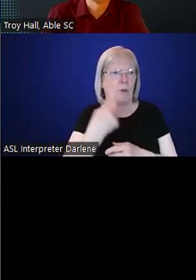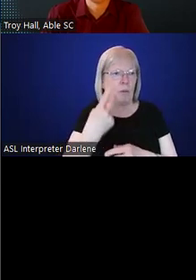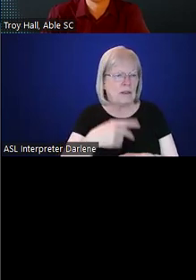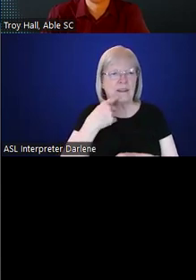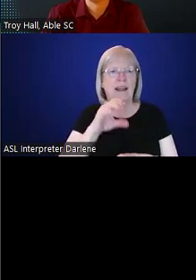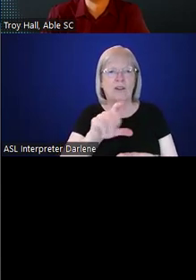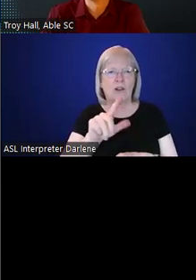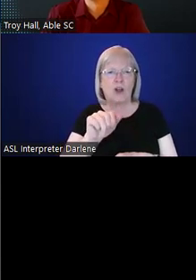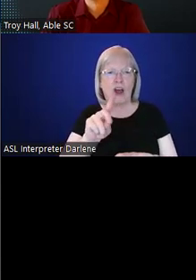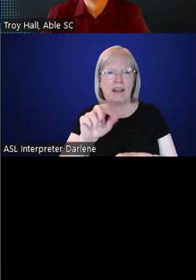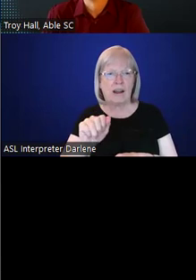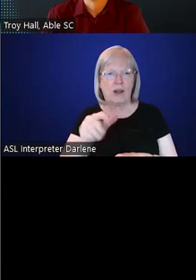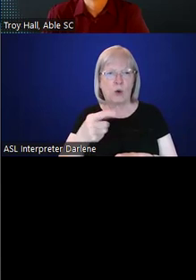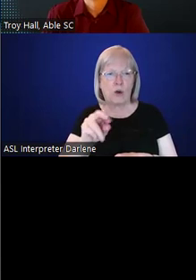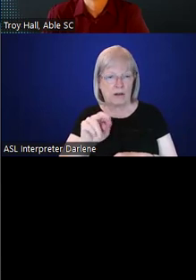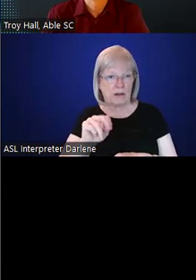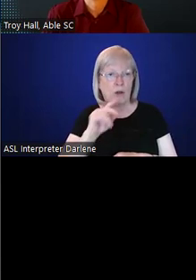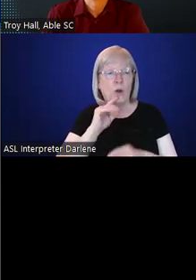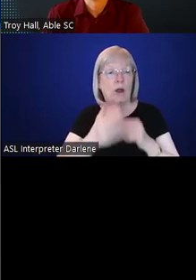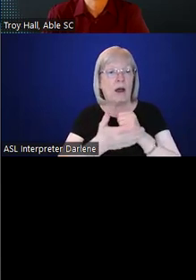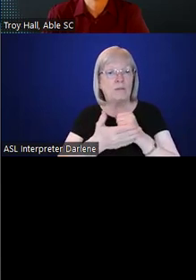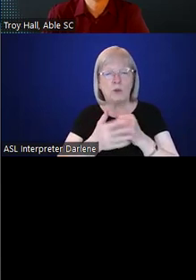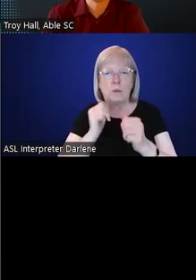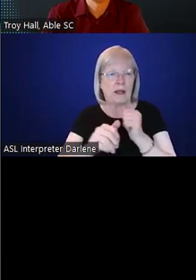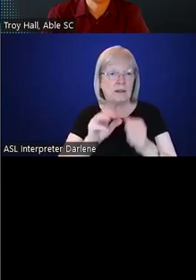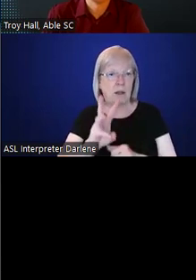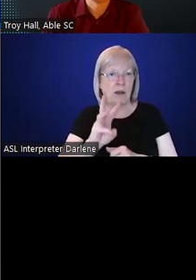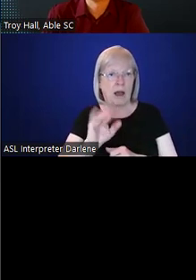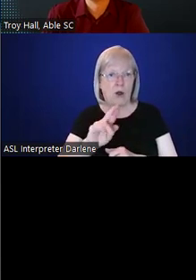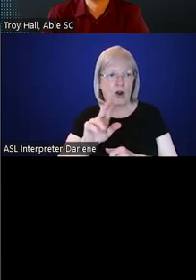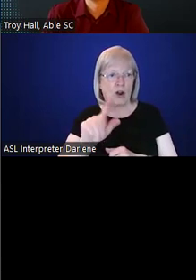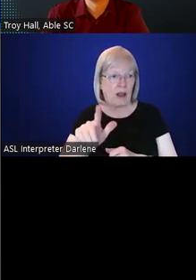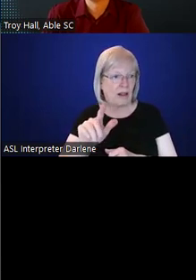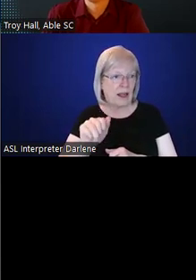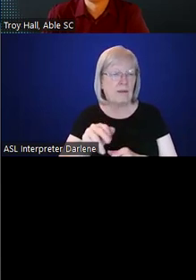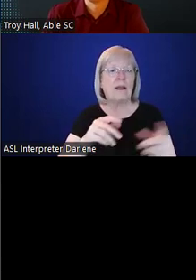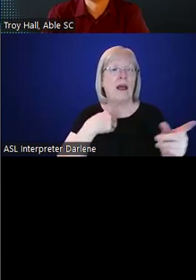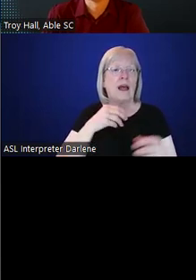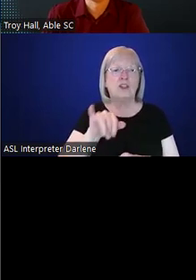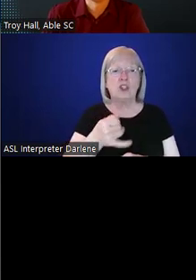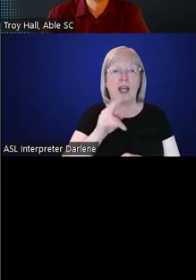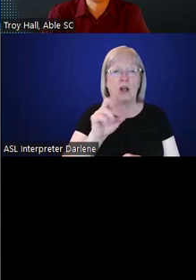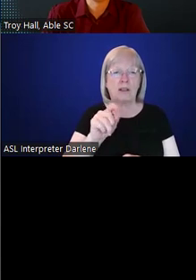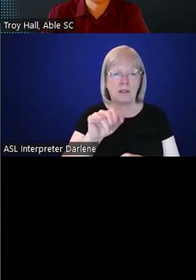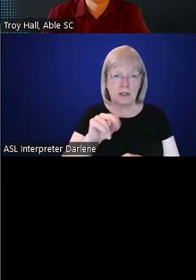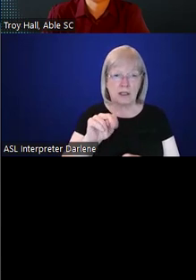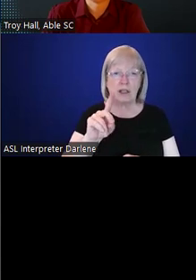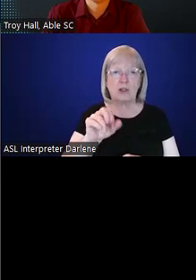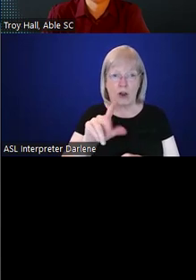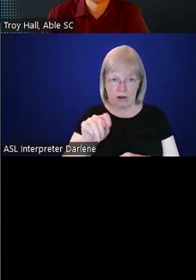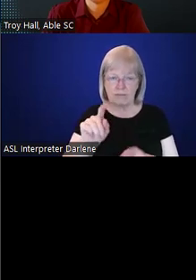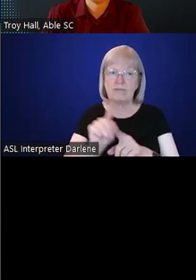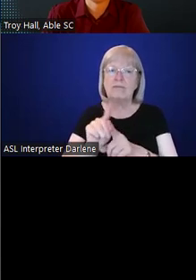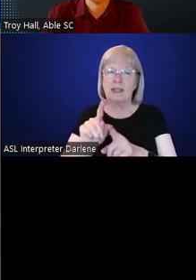WIOA, a deaf attorney. This is Justin Dart, who was a person who used a wheelchair, who helped get the ADA passed back